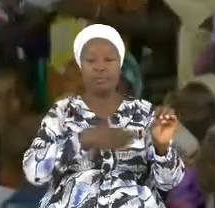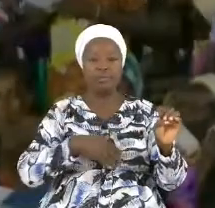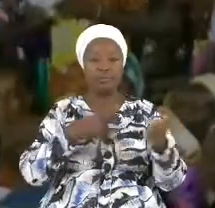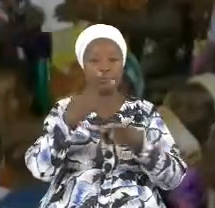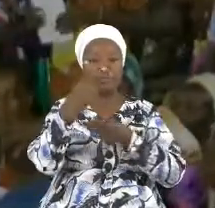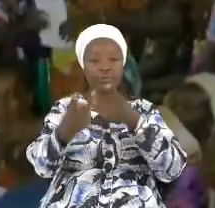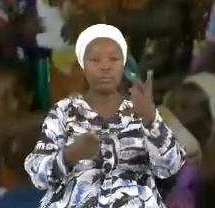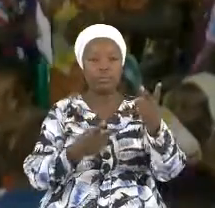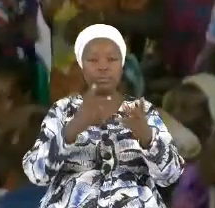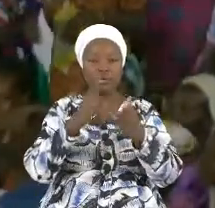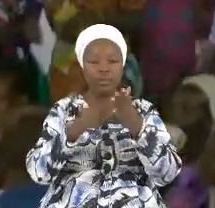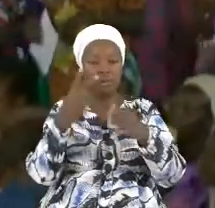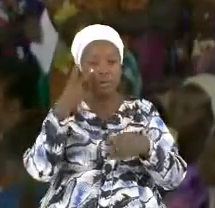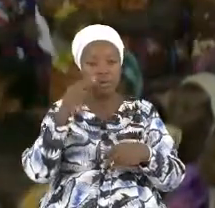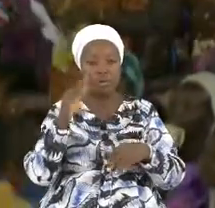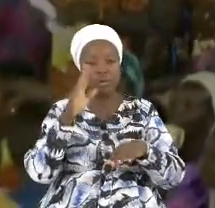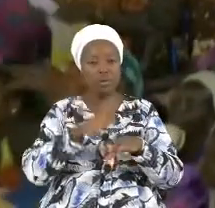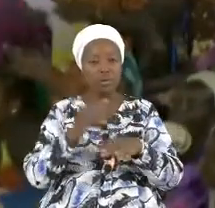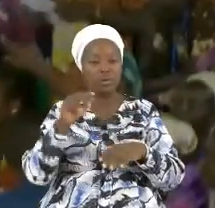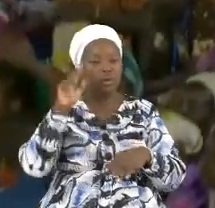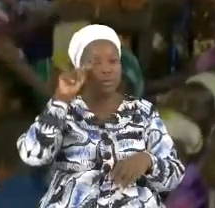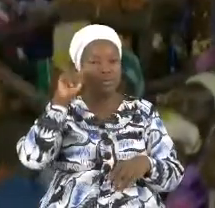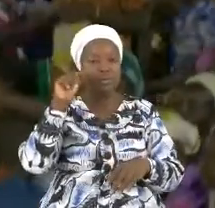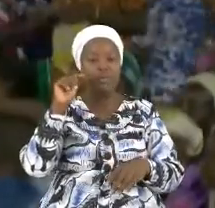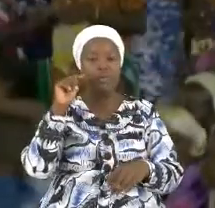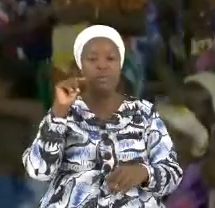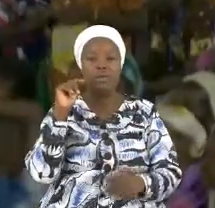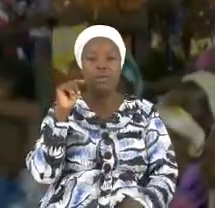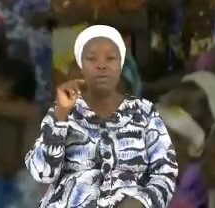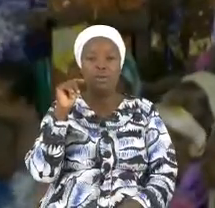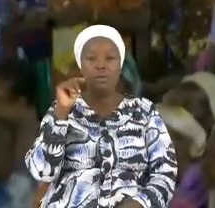seeing on the screen.